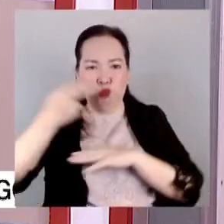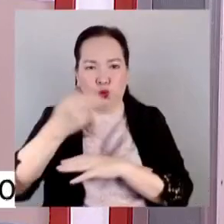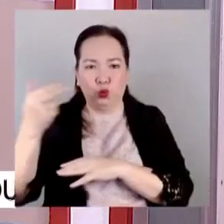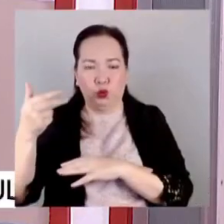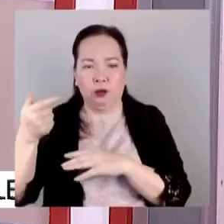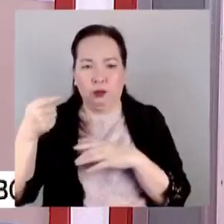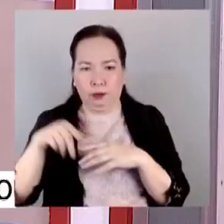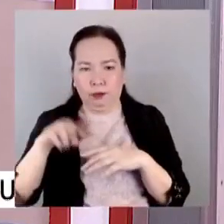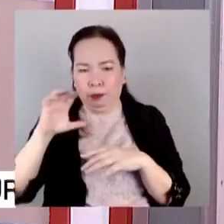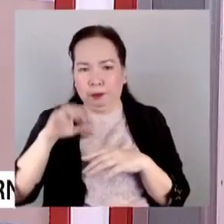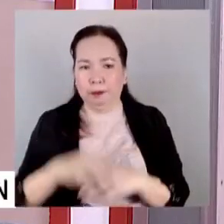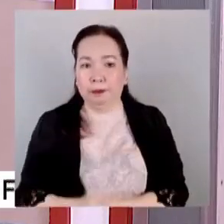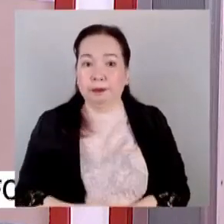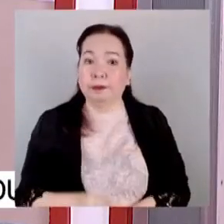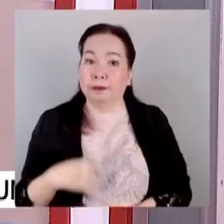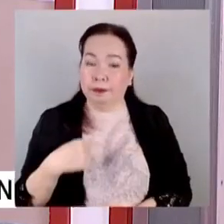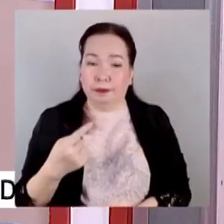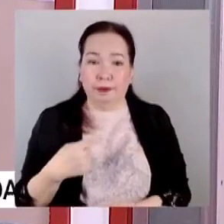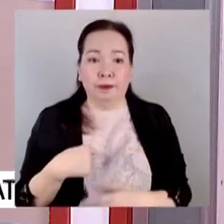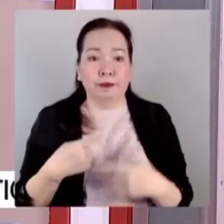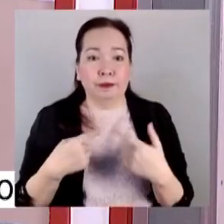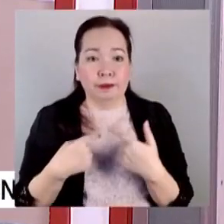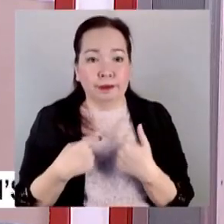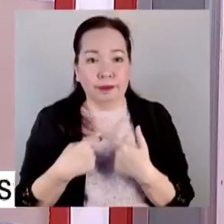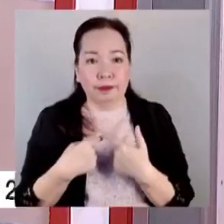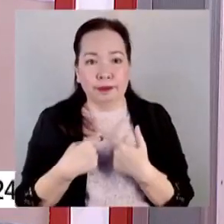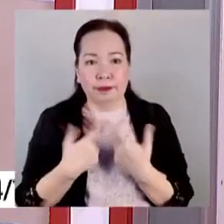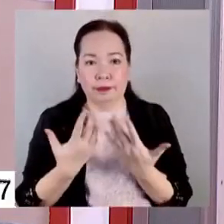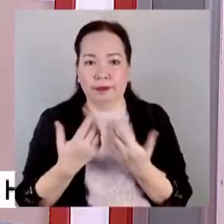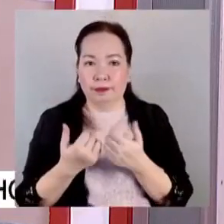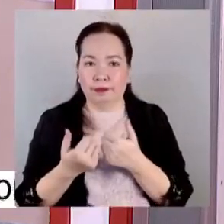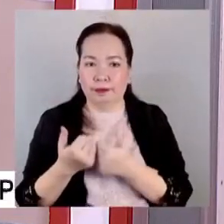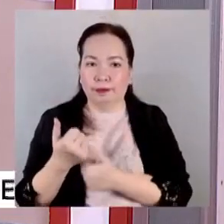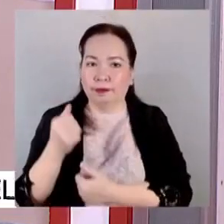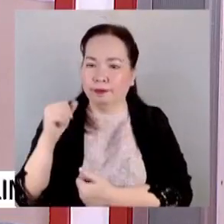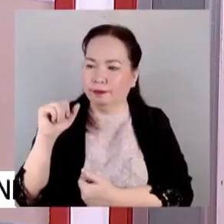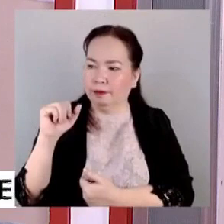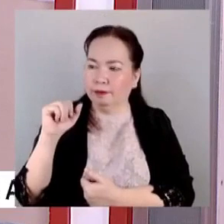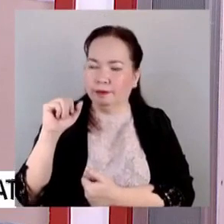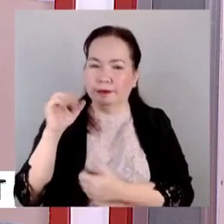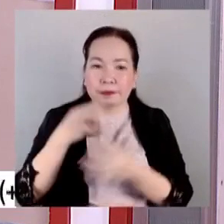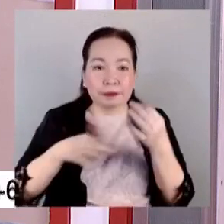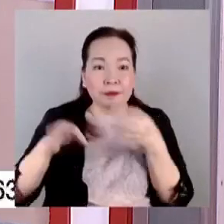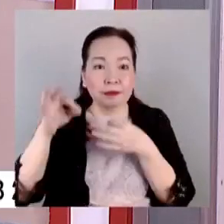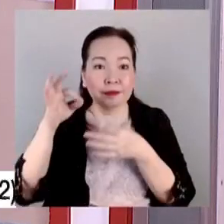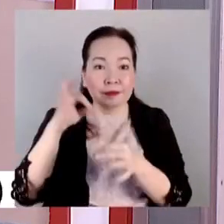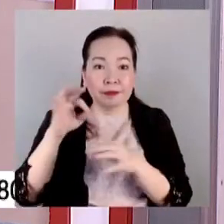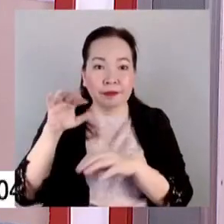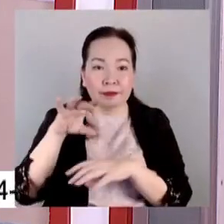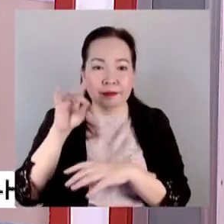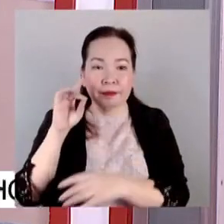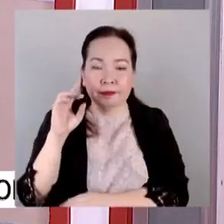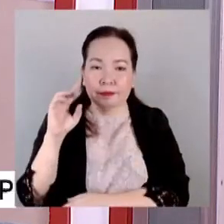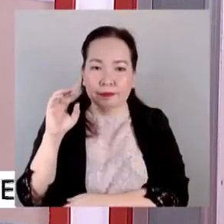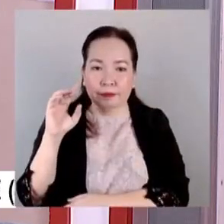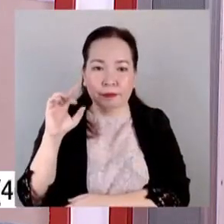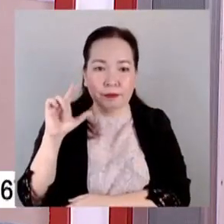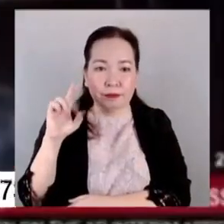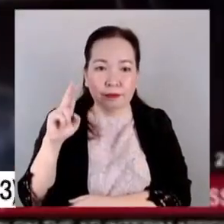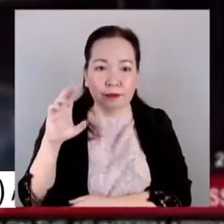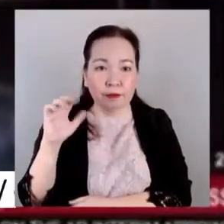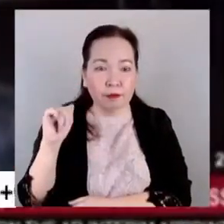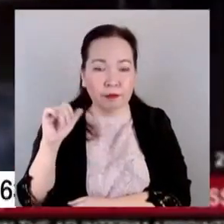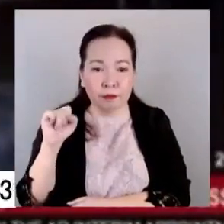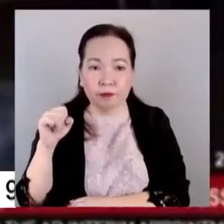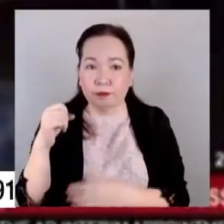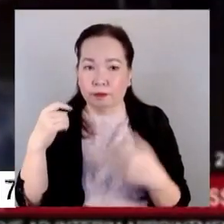The ad interim appointment of Executive Secretary Lucas Bersamin gets the nod at the committee level of the Commission